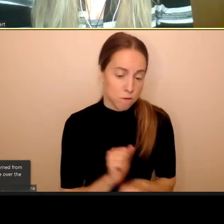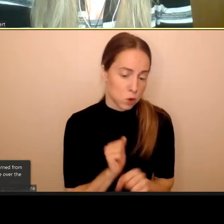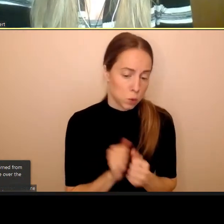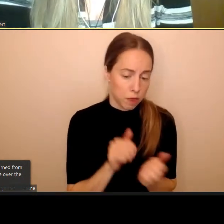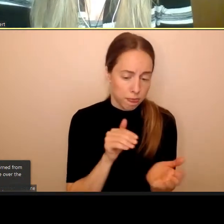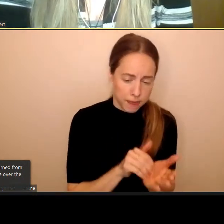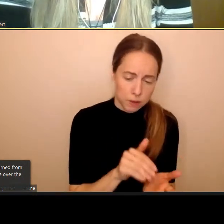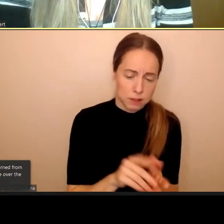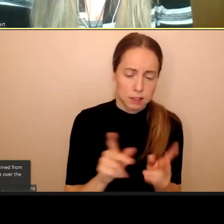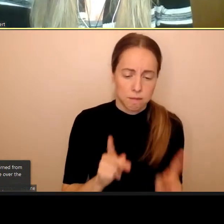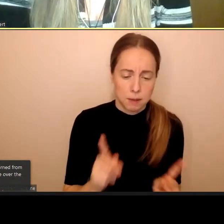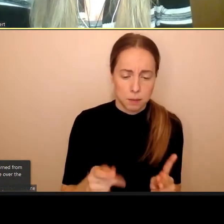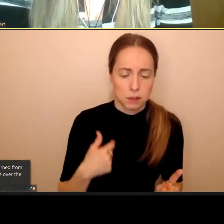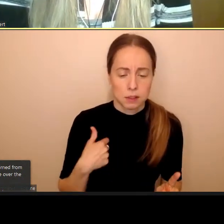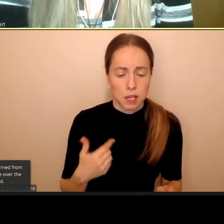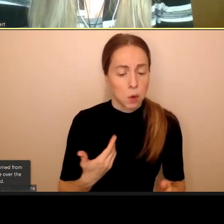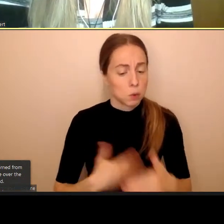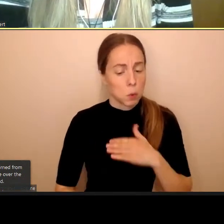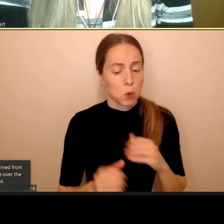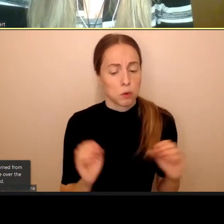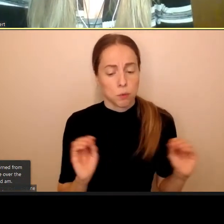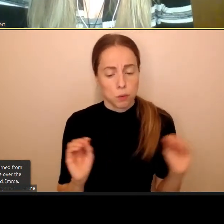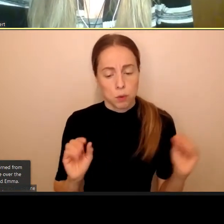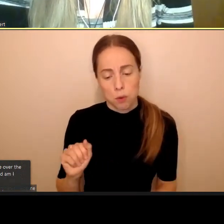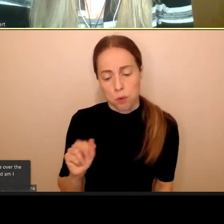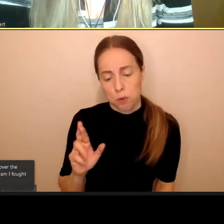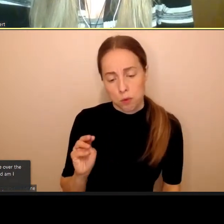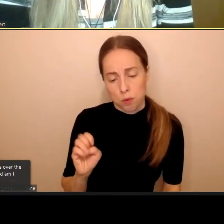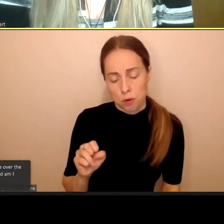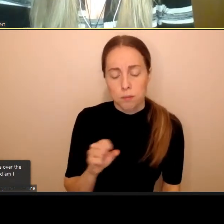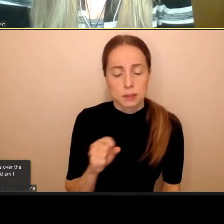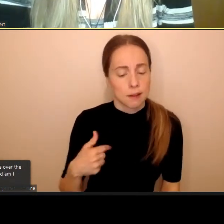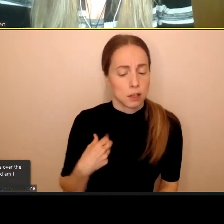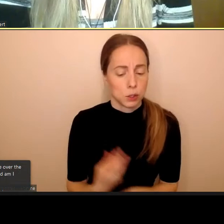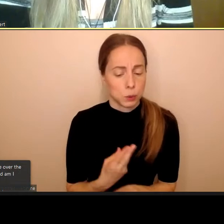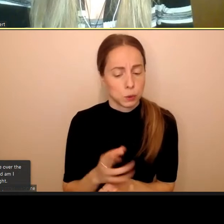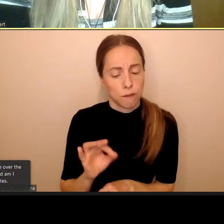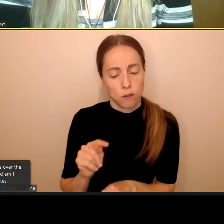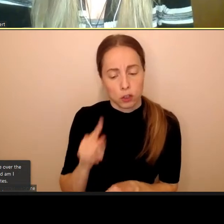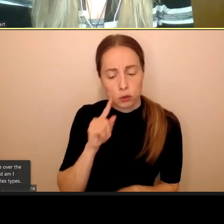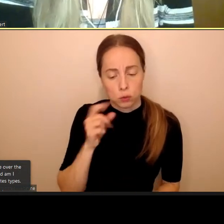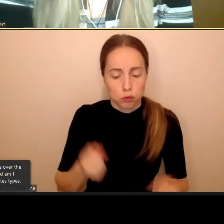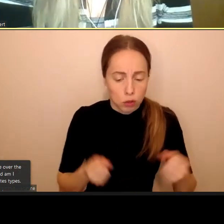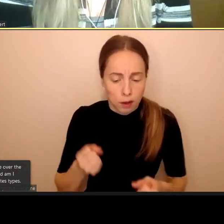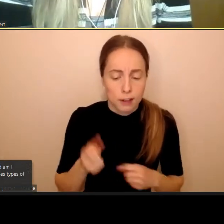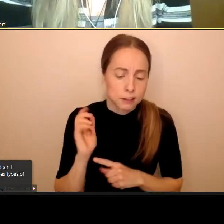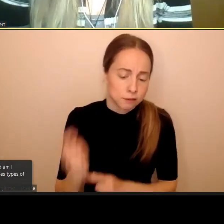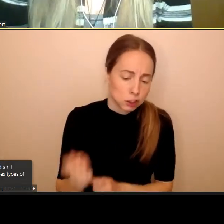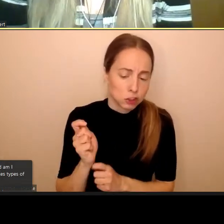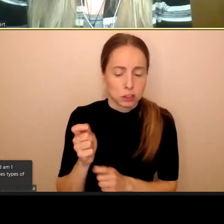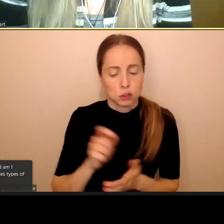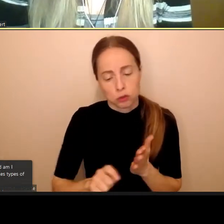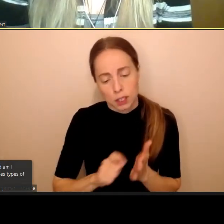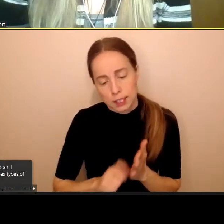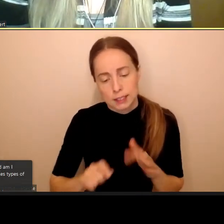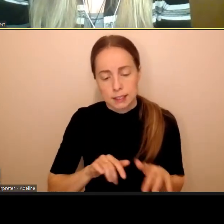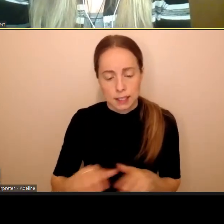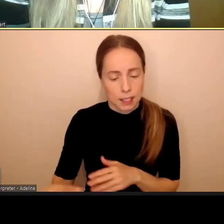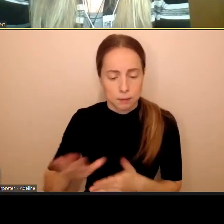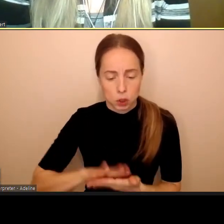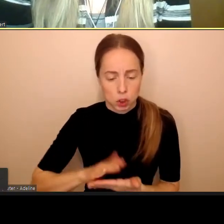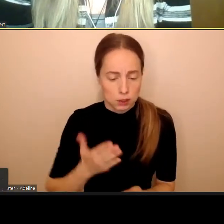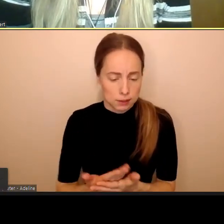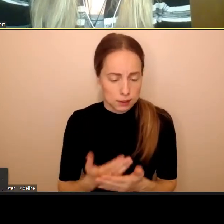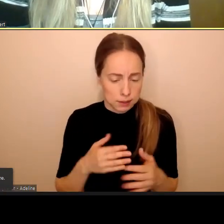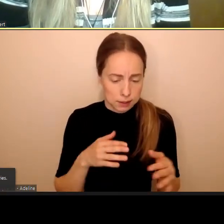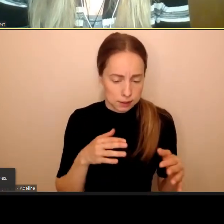I was born without arms and am a foot user who drives, fishes, rates, types, cooks, etc. What are 2 or